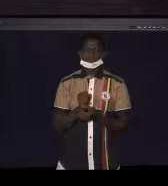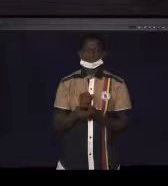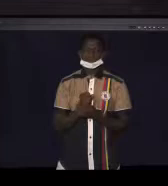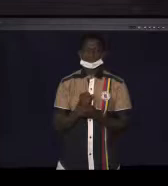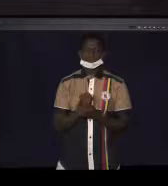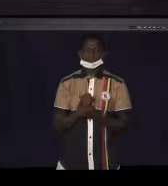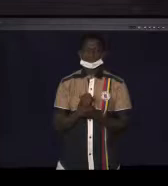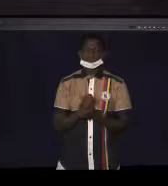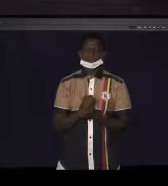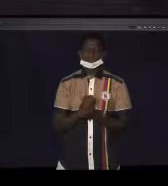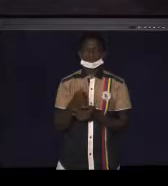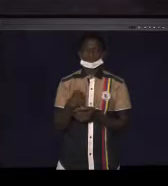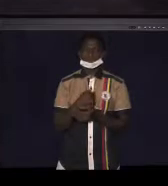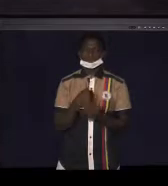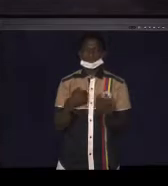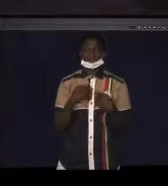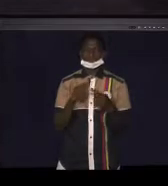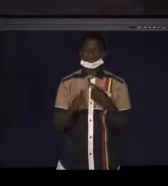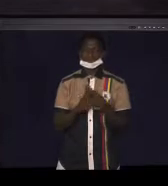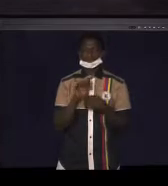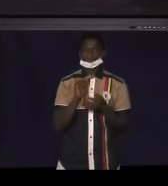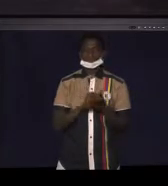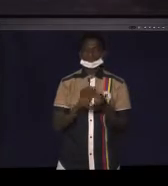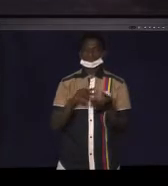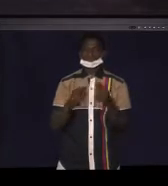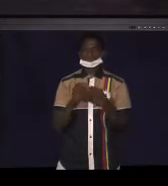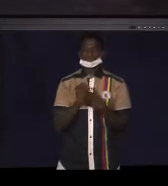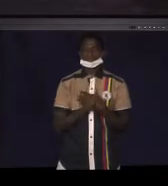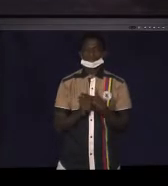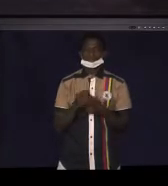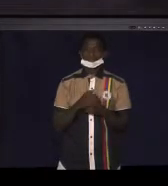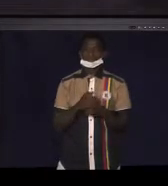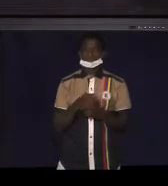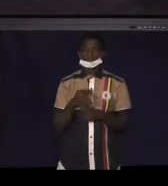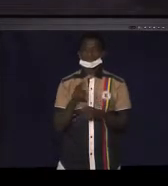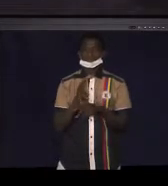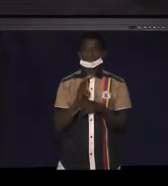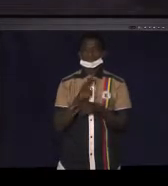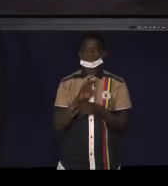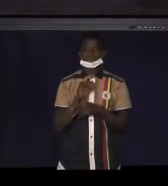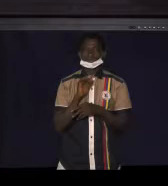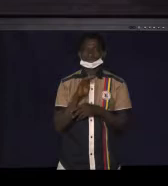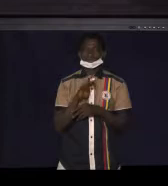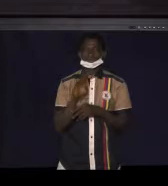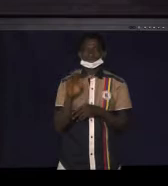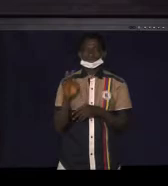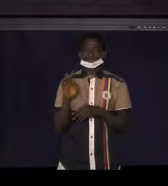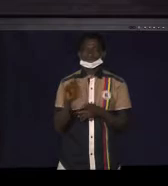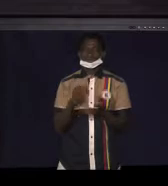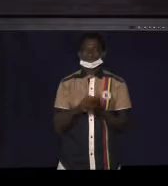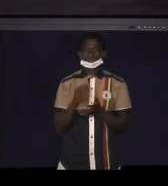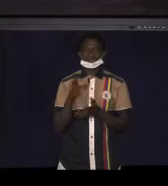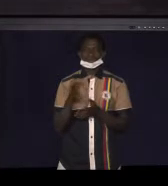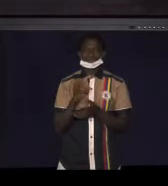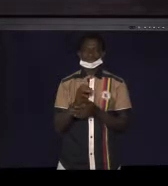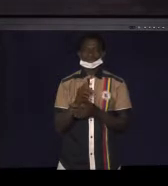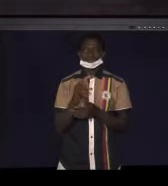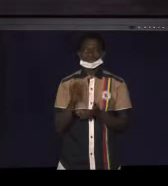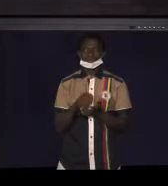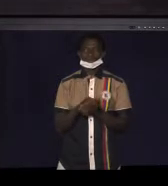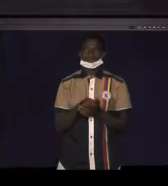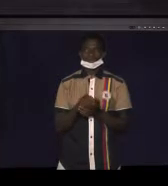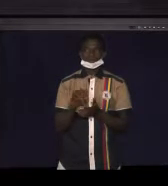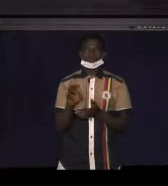capacity. How many liters? So we have to use that relationship. We know that the volume of the water is 49,500, but 1,000